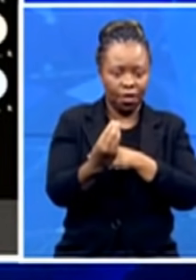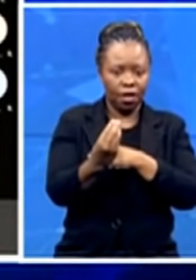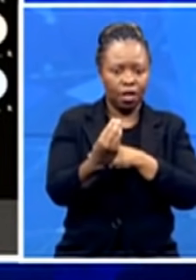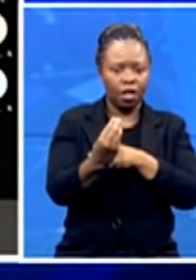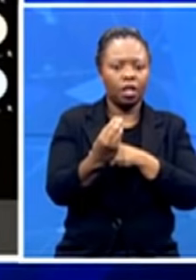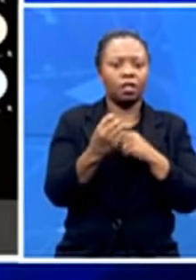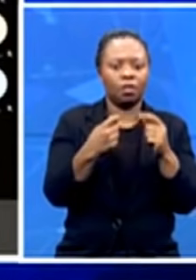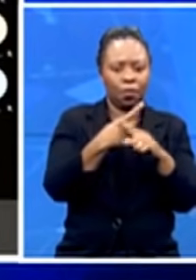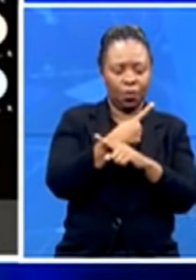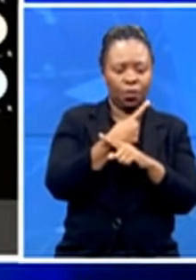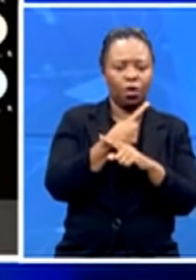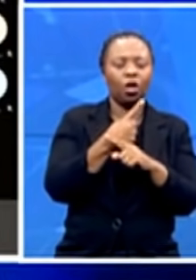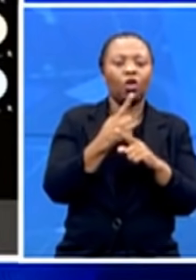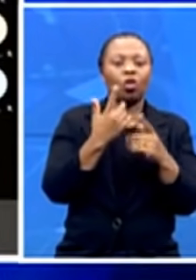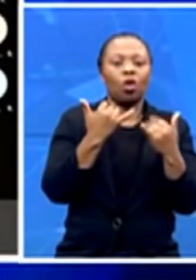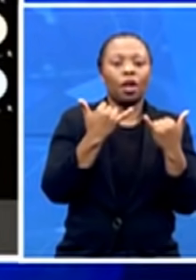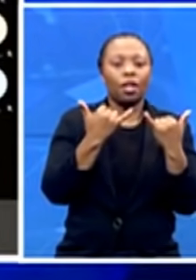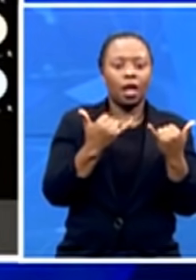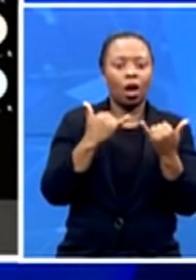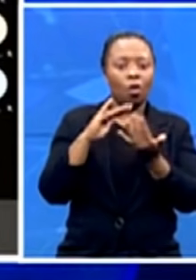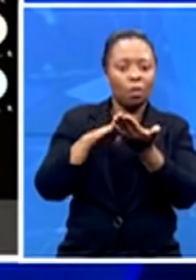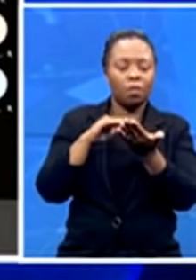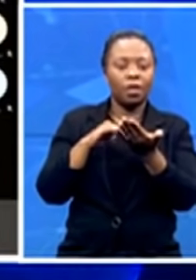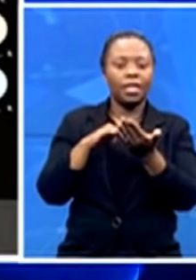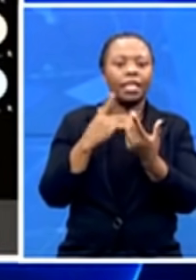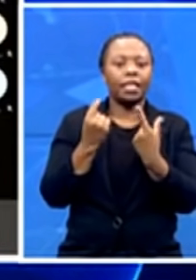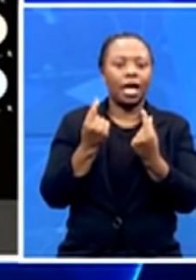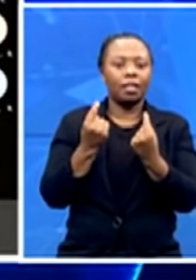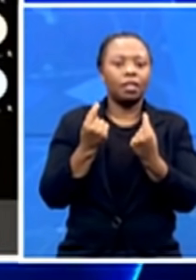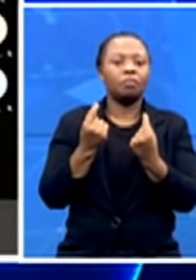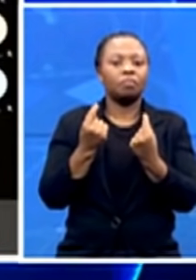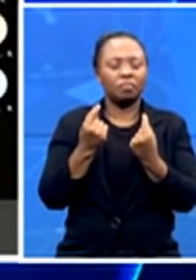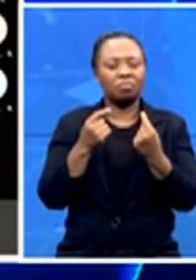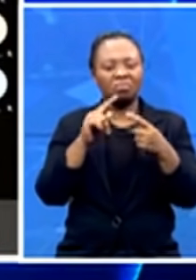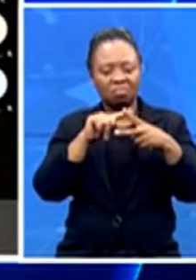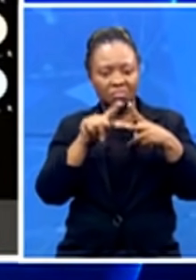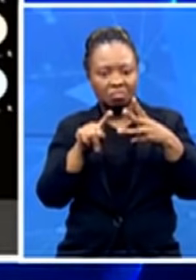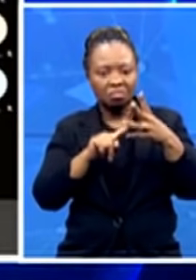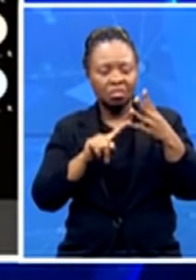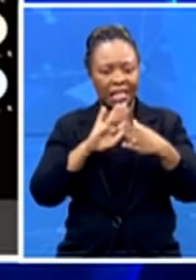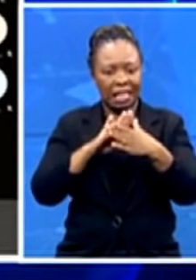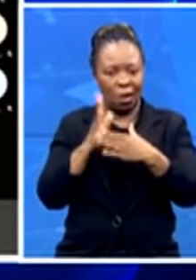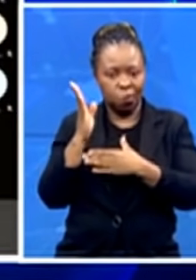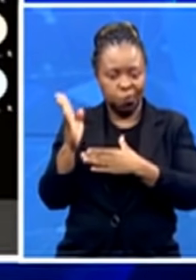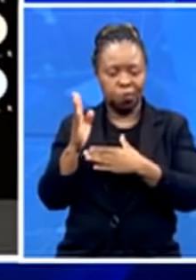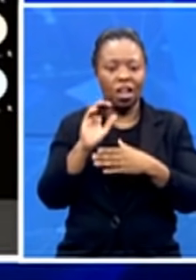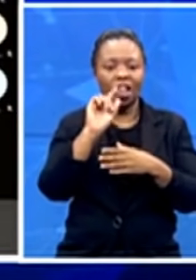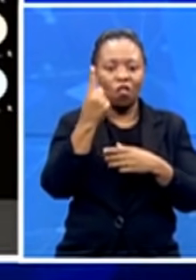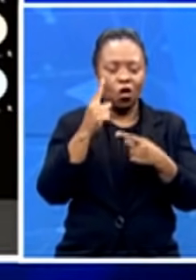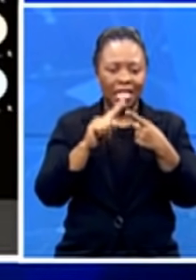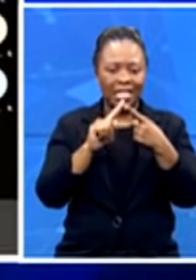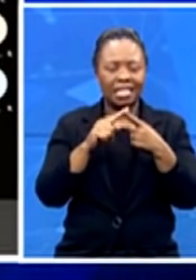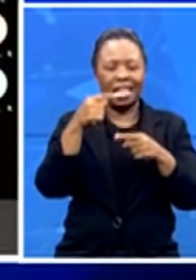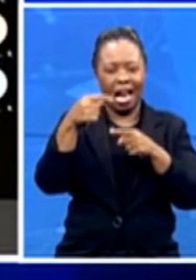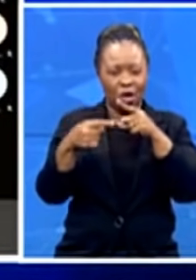so on a number of bases. Firstly, he contends that it violates or limits his right